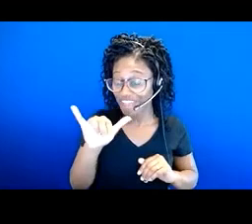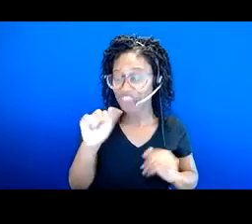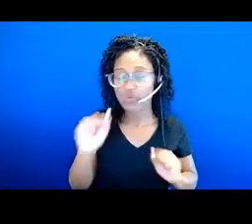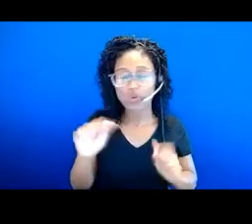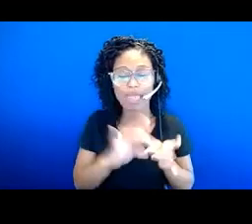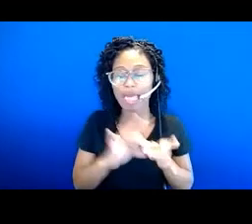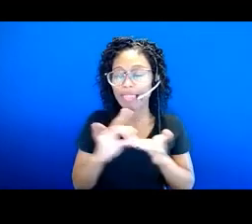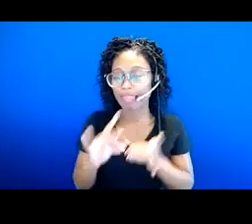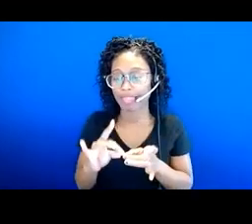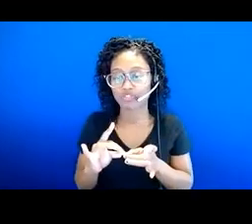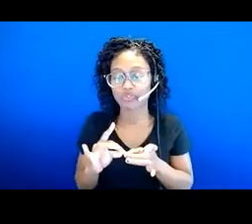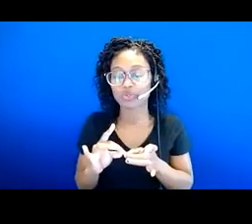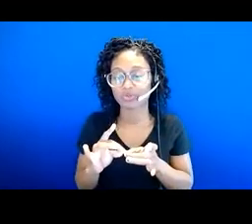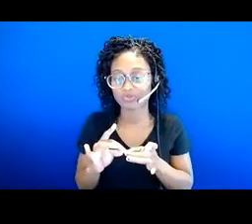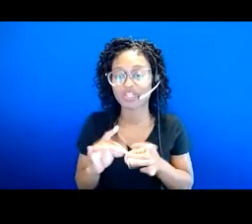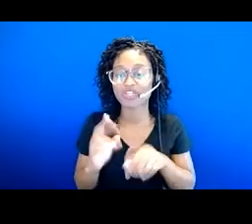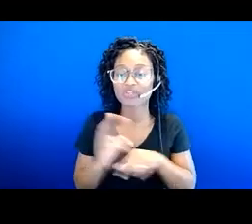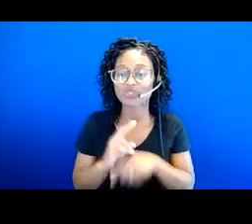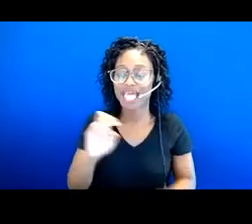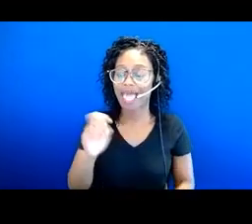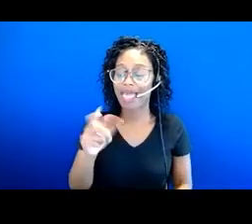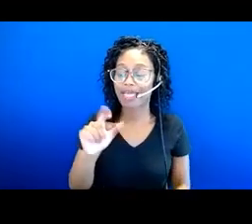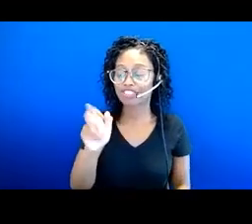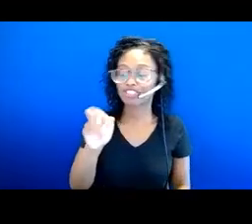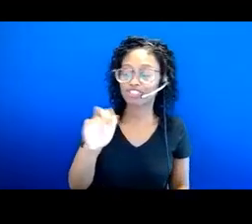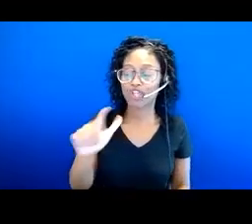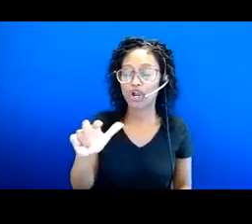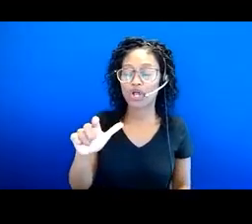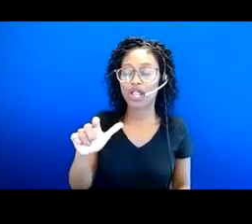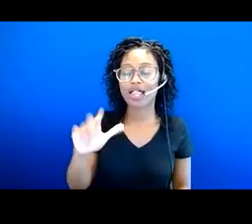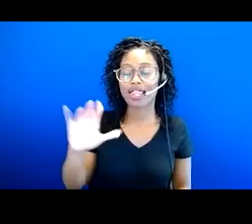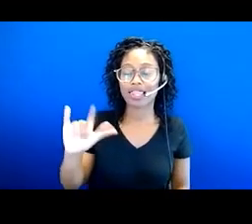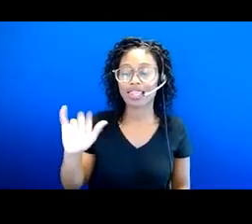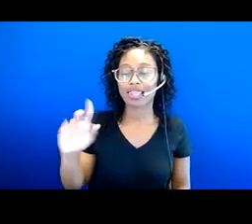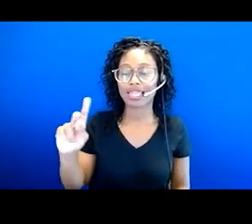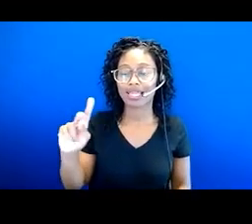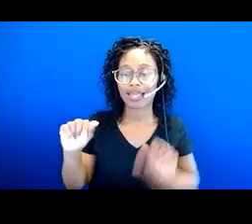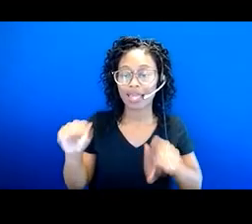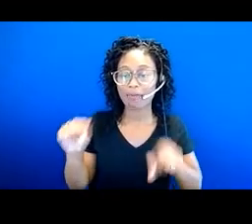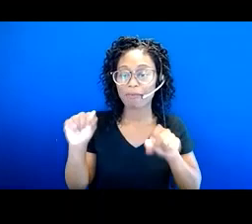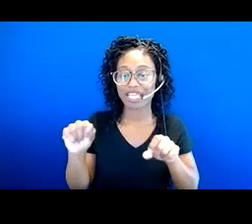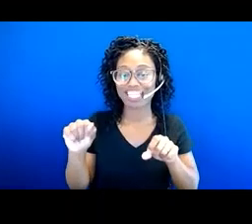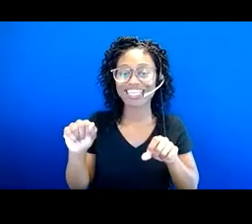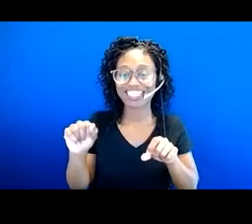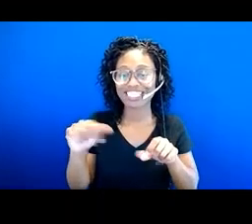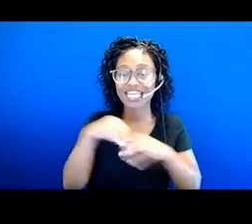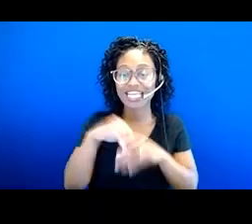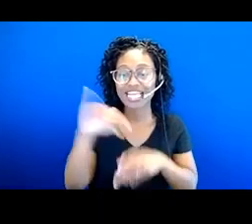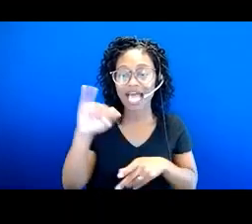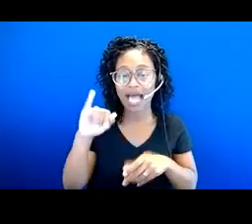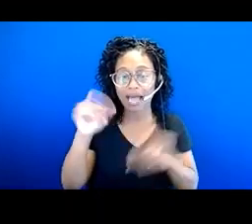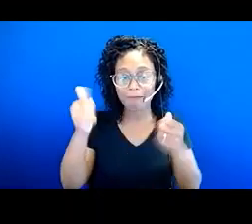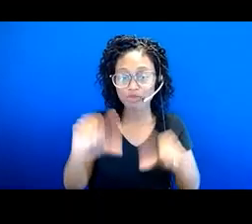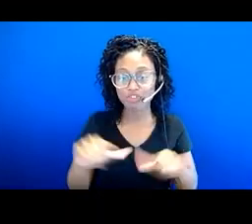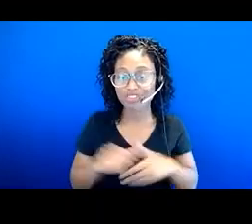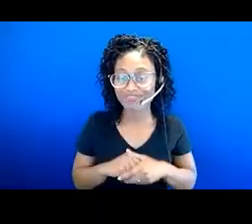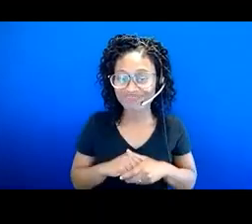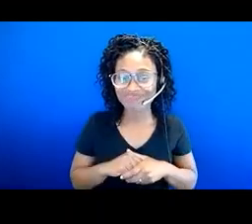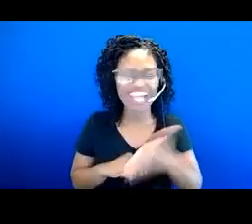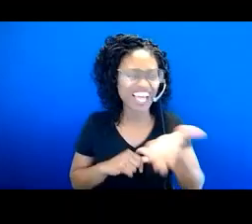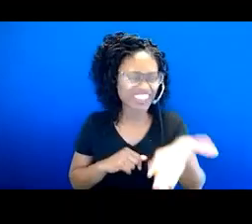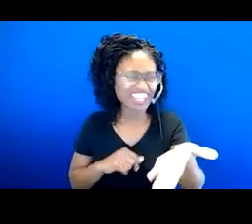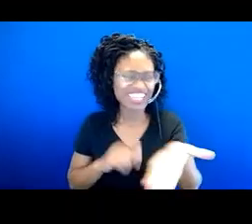anything, using the external link capabilities of the system. And again, you can just do some really nice